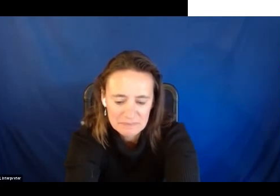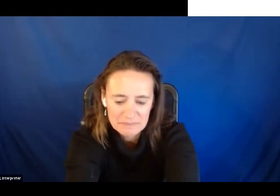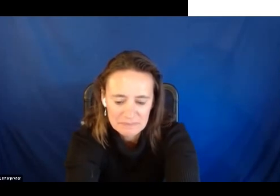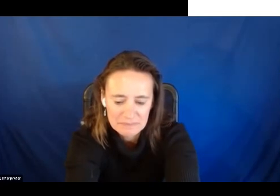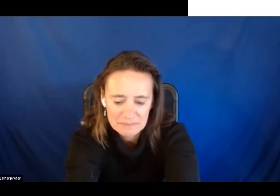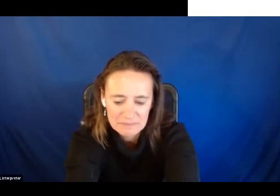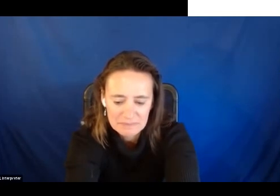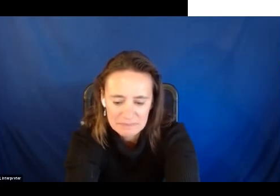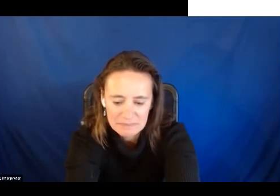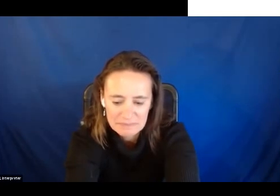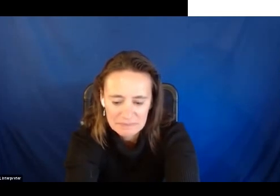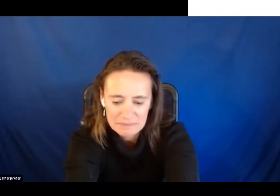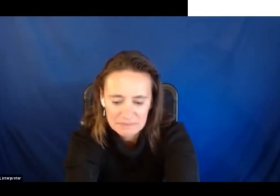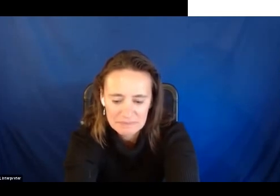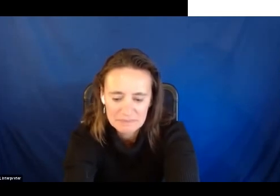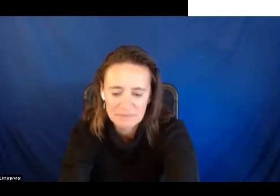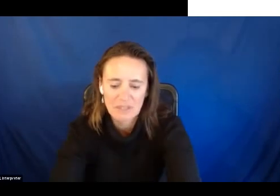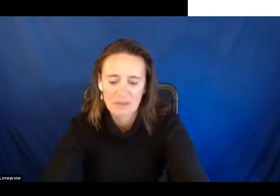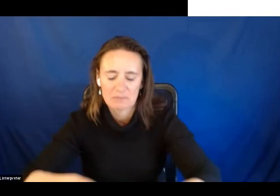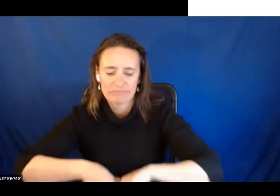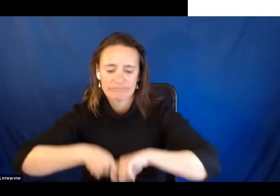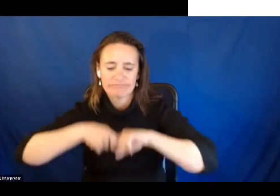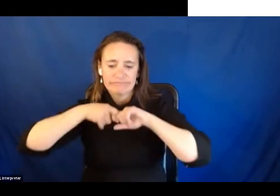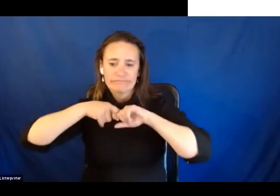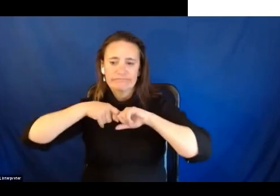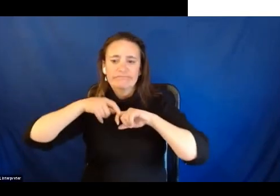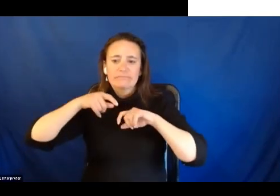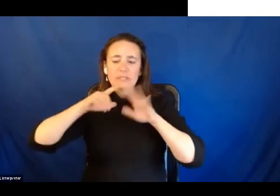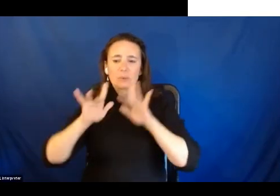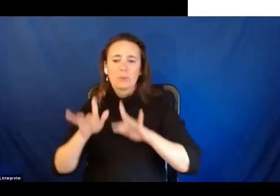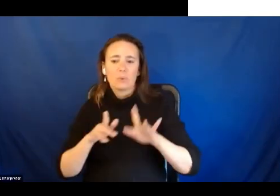Okay, so I'm gonna stop recording now, but again, thank you all so much for